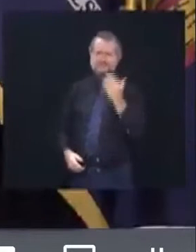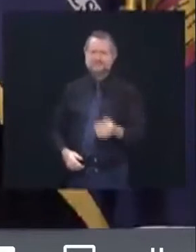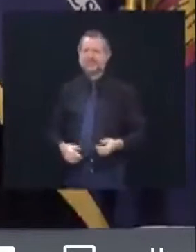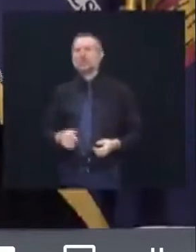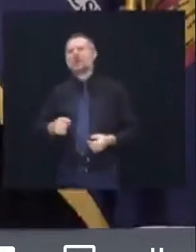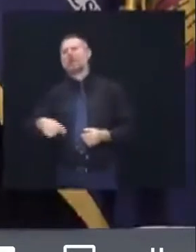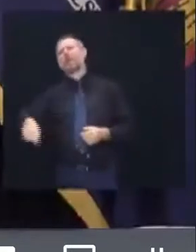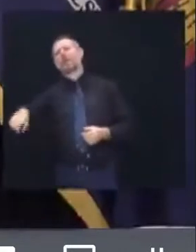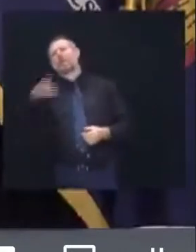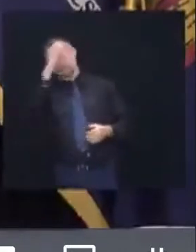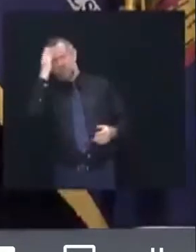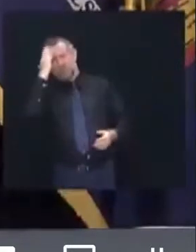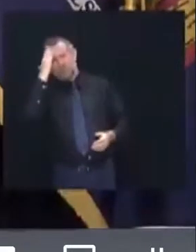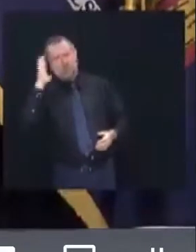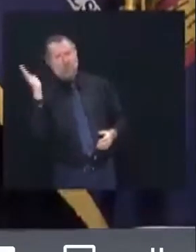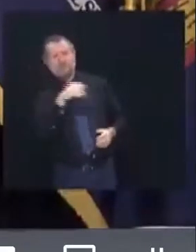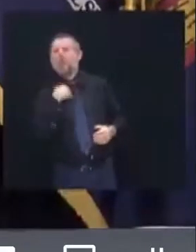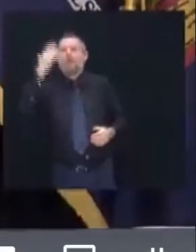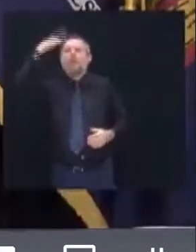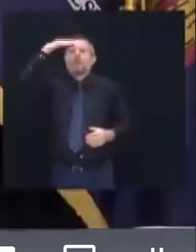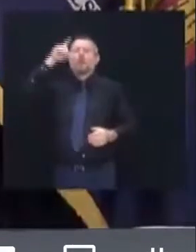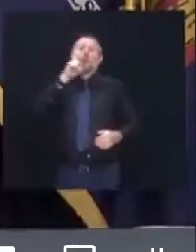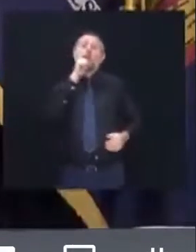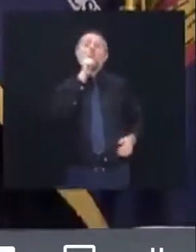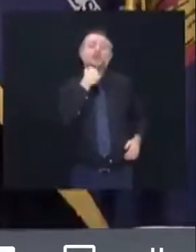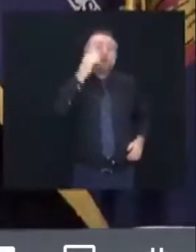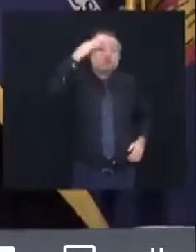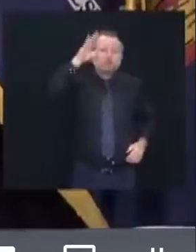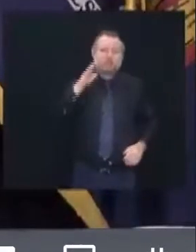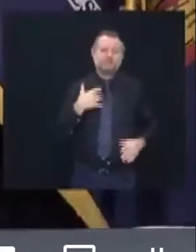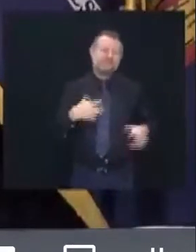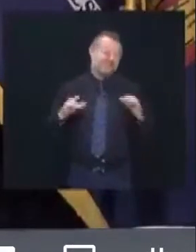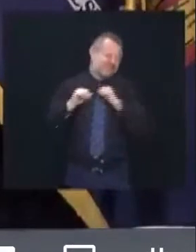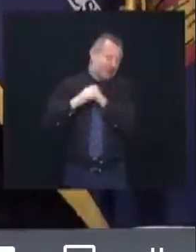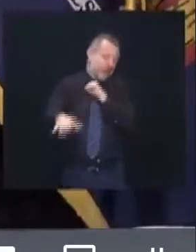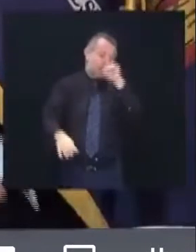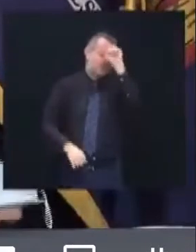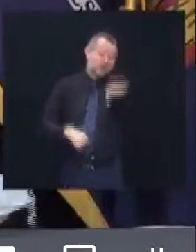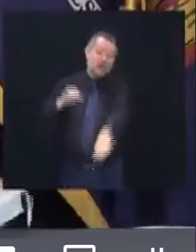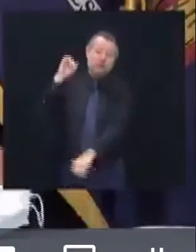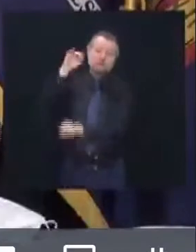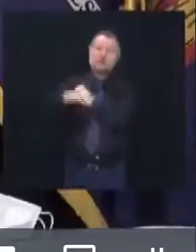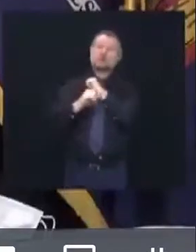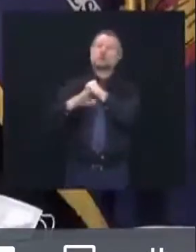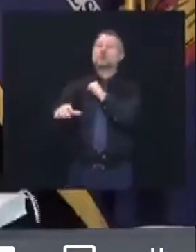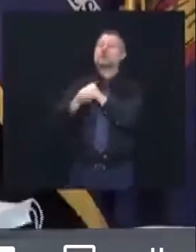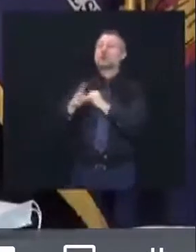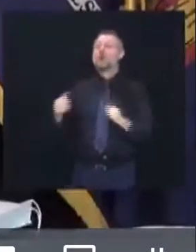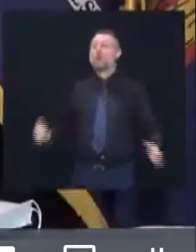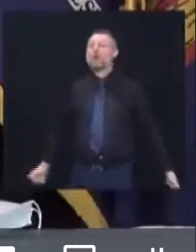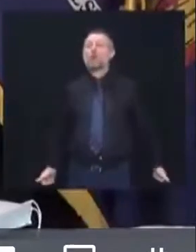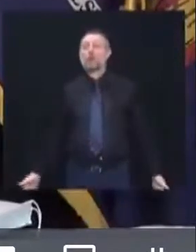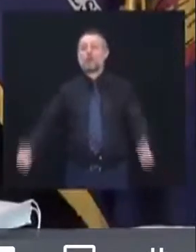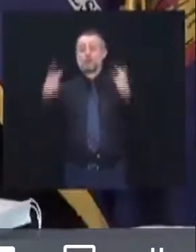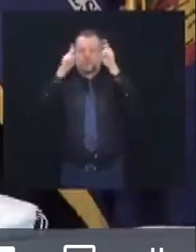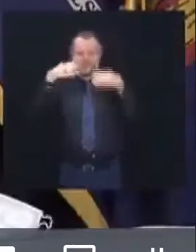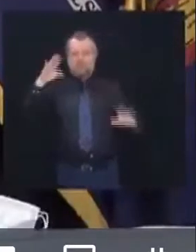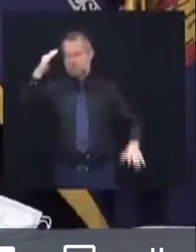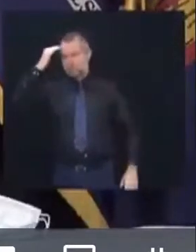it. It's not public education. I don't have to say wear a mask. It's people aren't